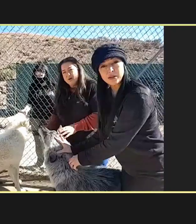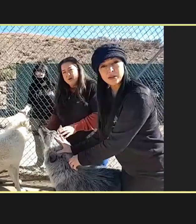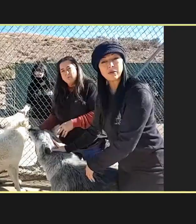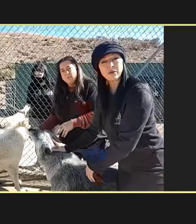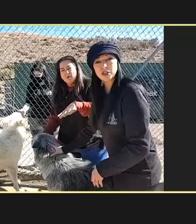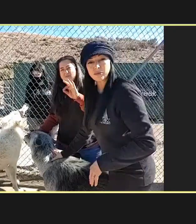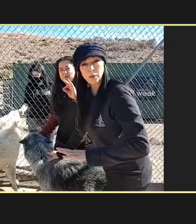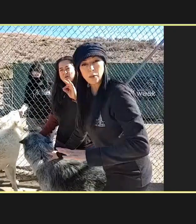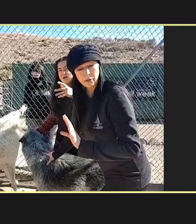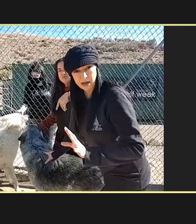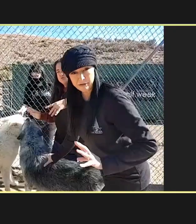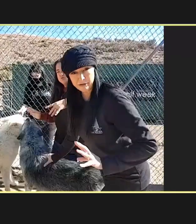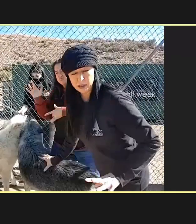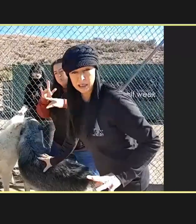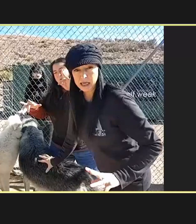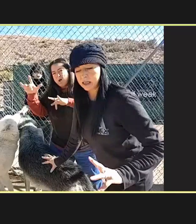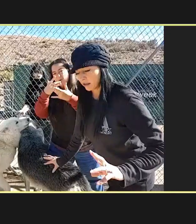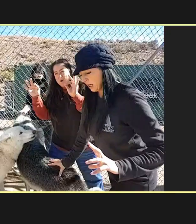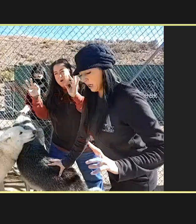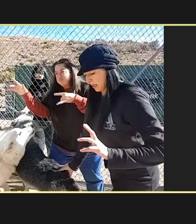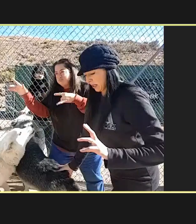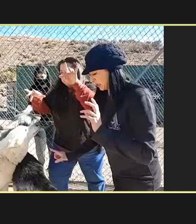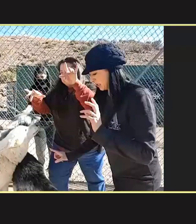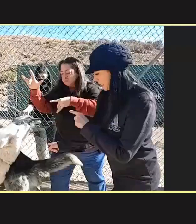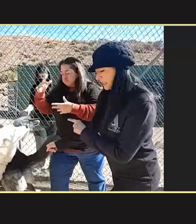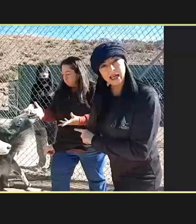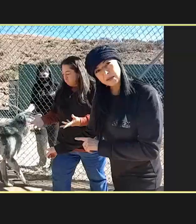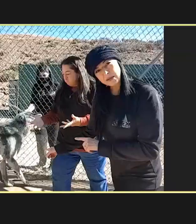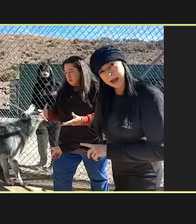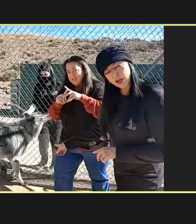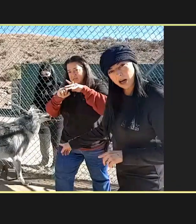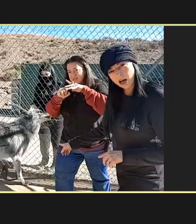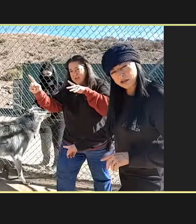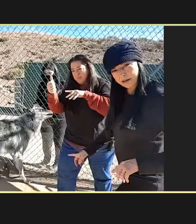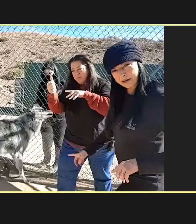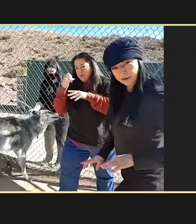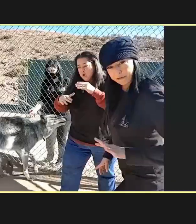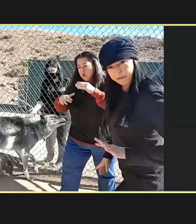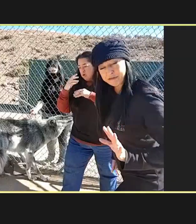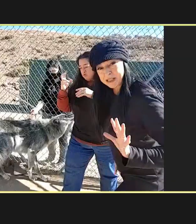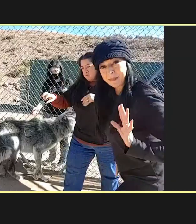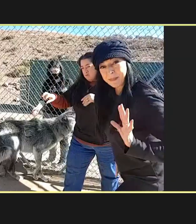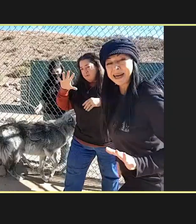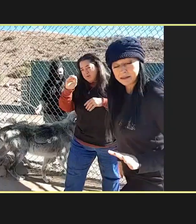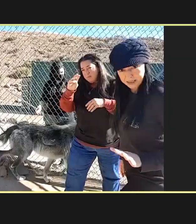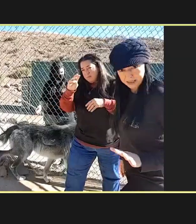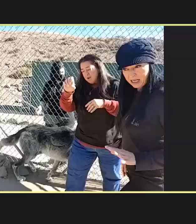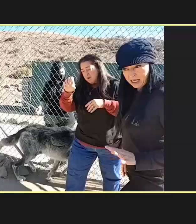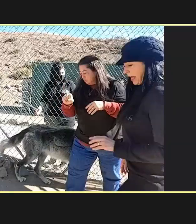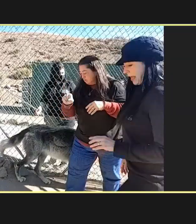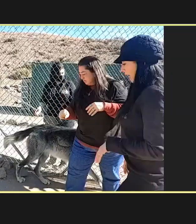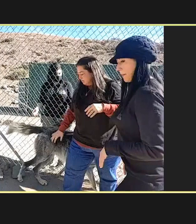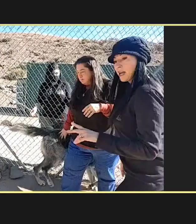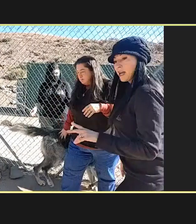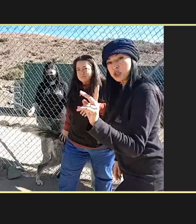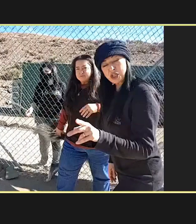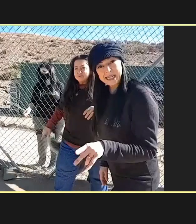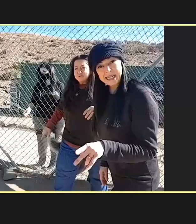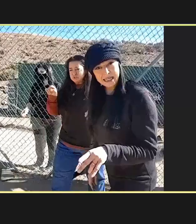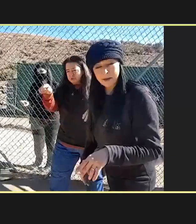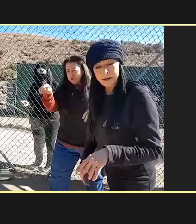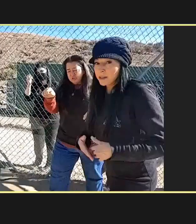these guys actually were found just roaming around free. He escaped his backyard and traveled over 50 miles.